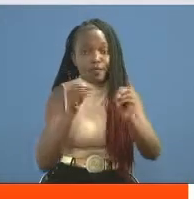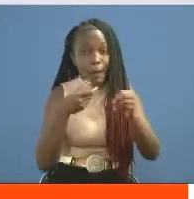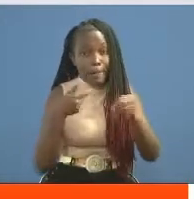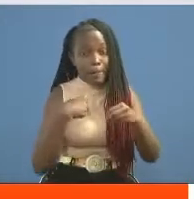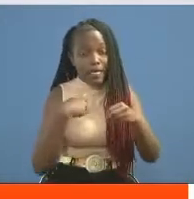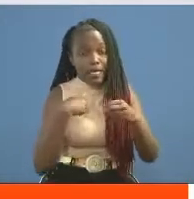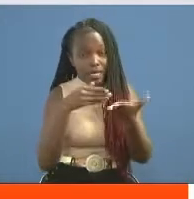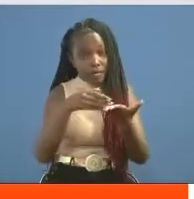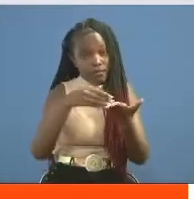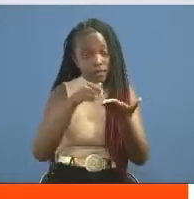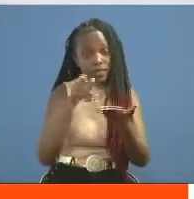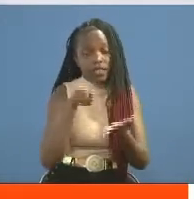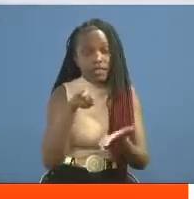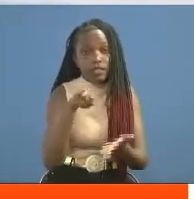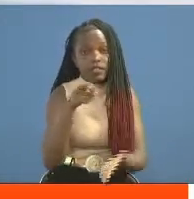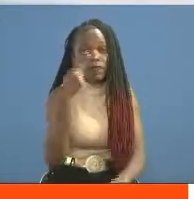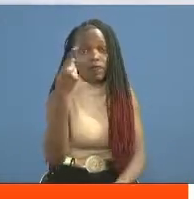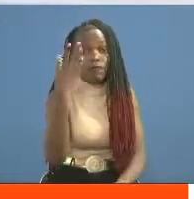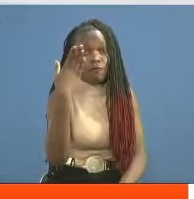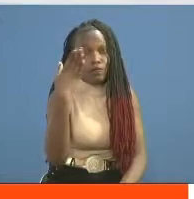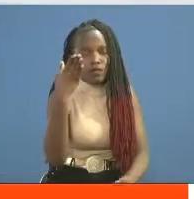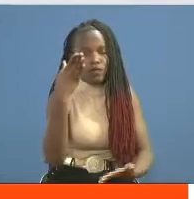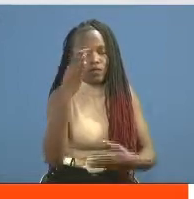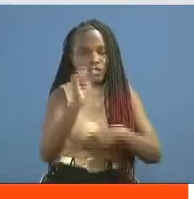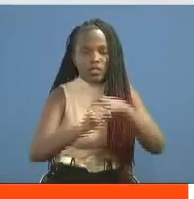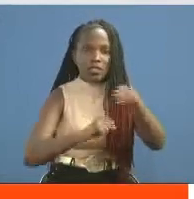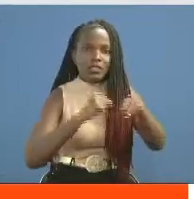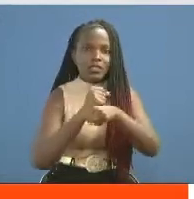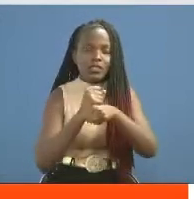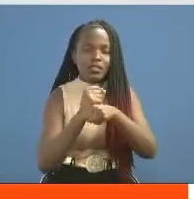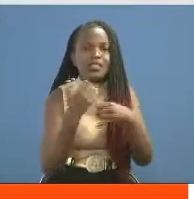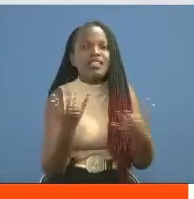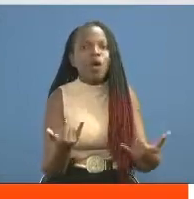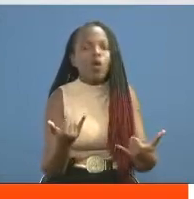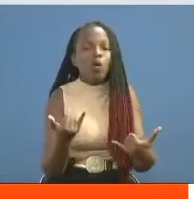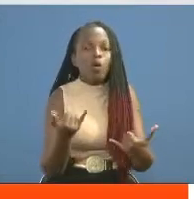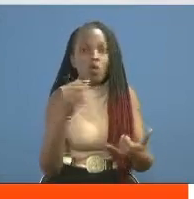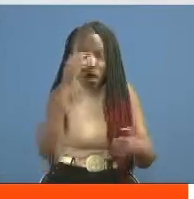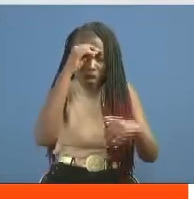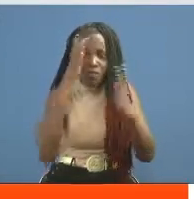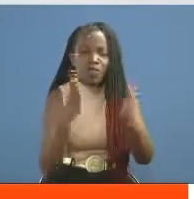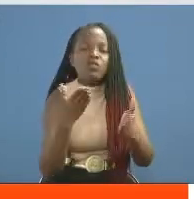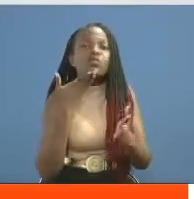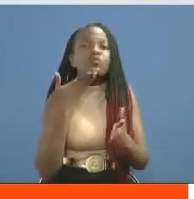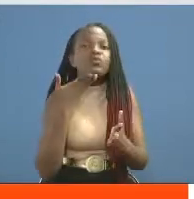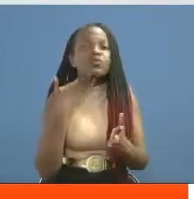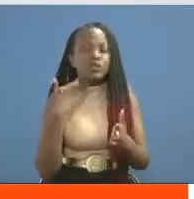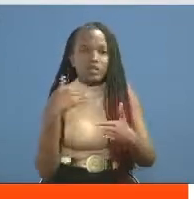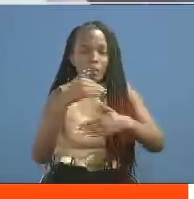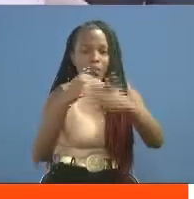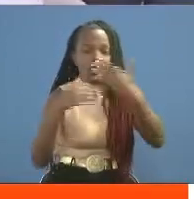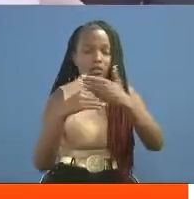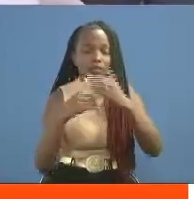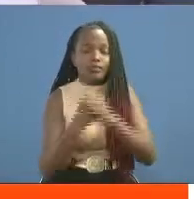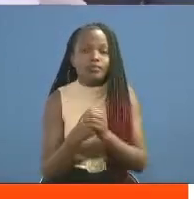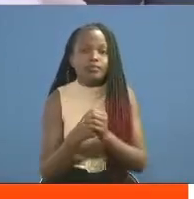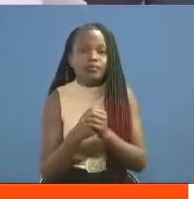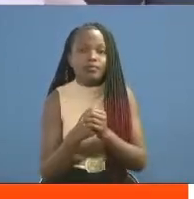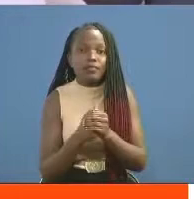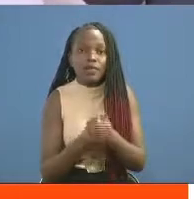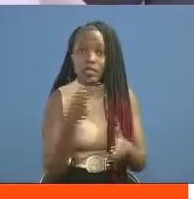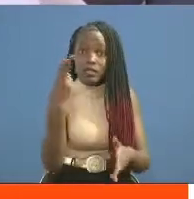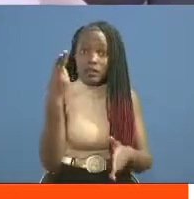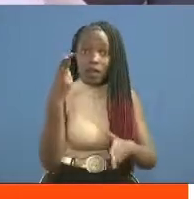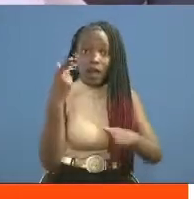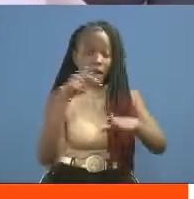miaka 15, lakini Kingi sasa na mavu za kujenga nyumba. Hata kama ni anyasi atajenga. The second